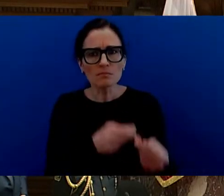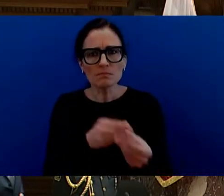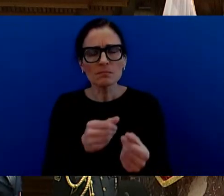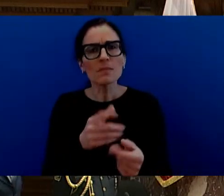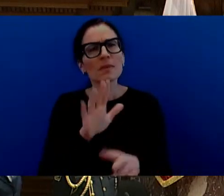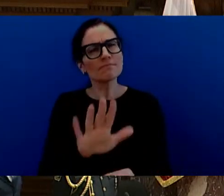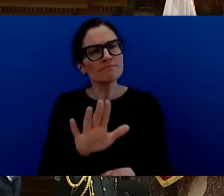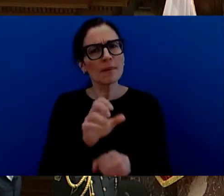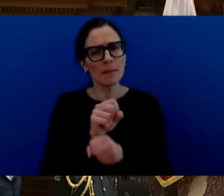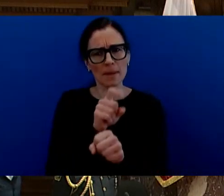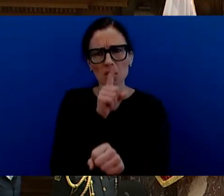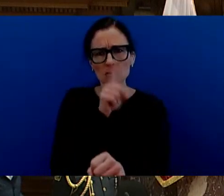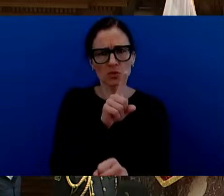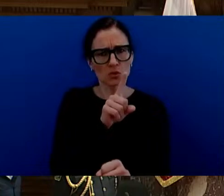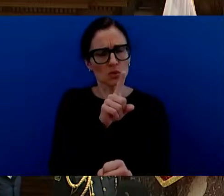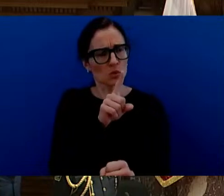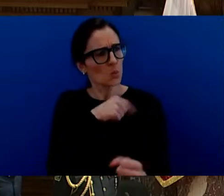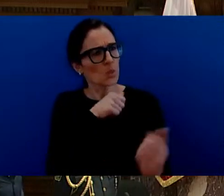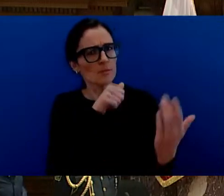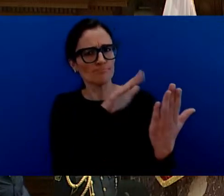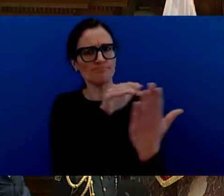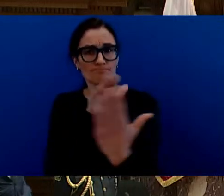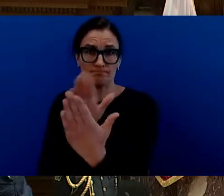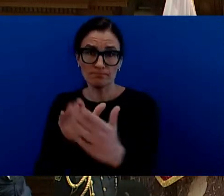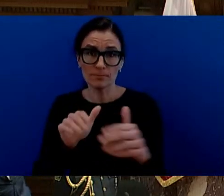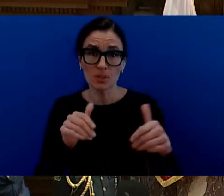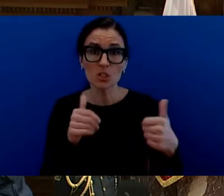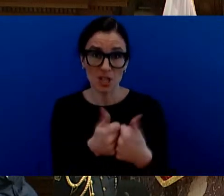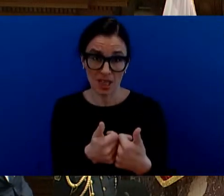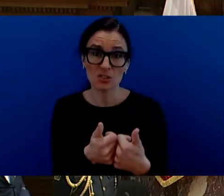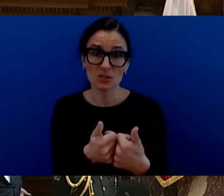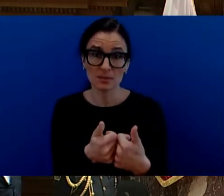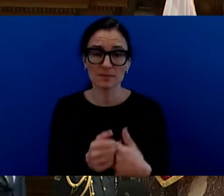this call for action that is both thoughtful and tough.